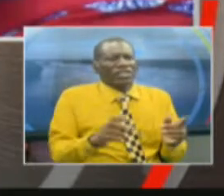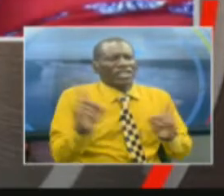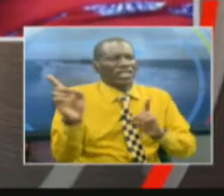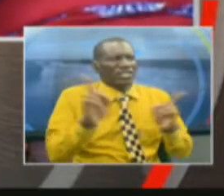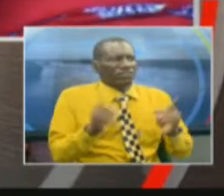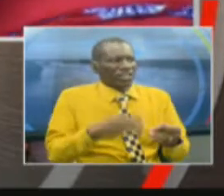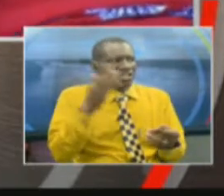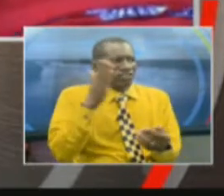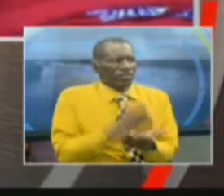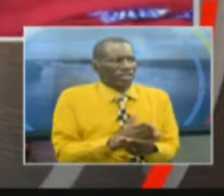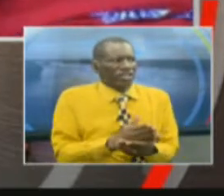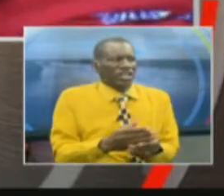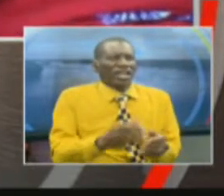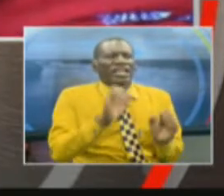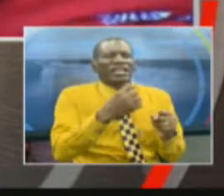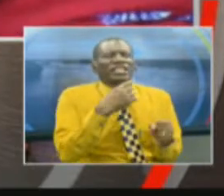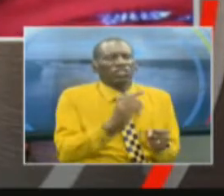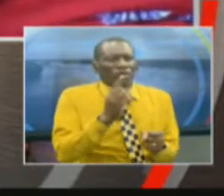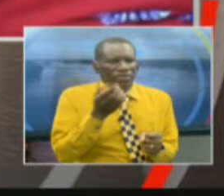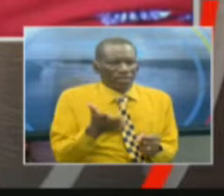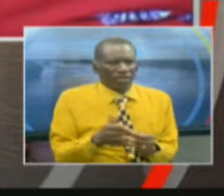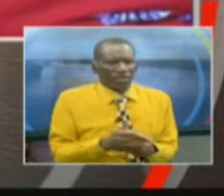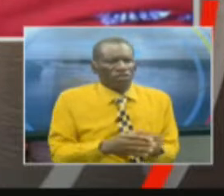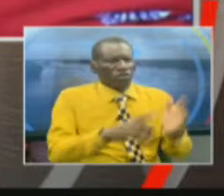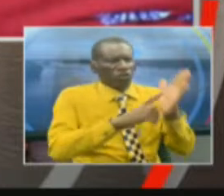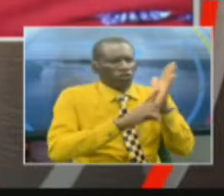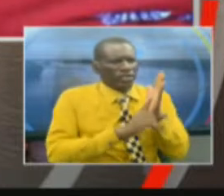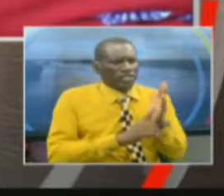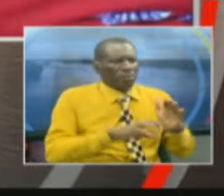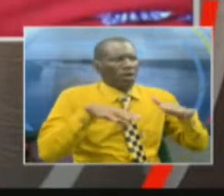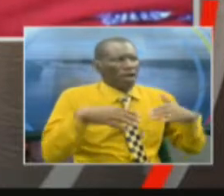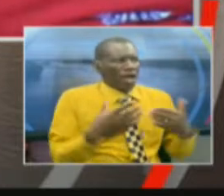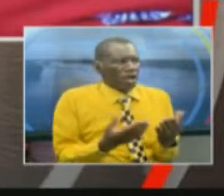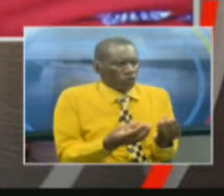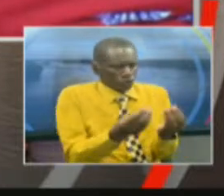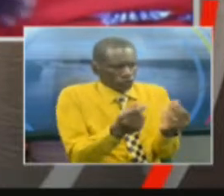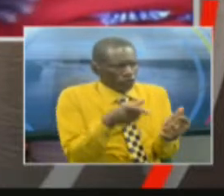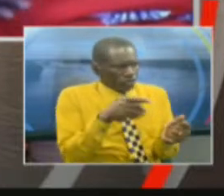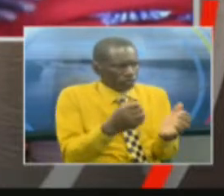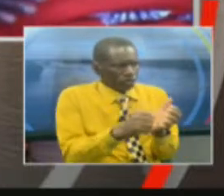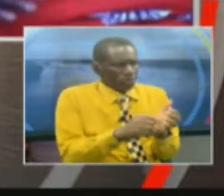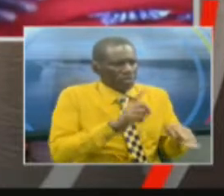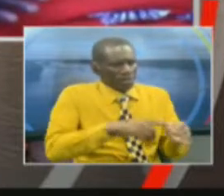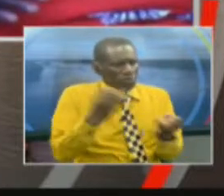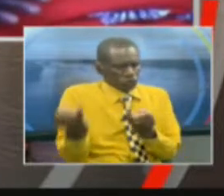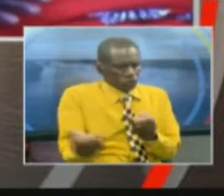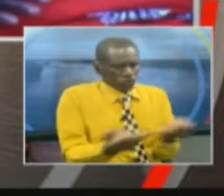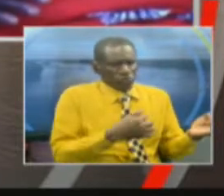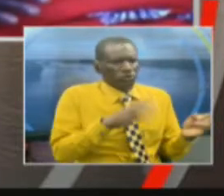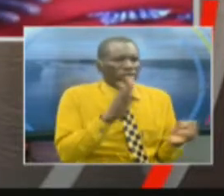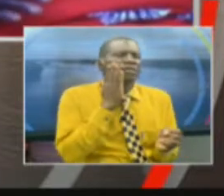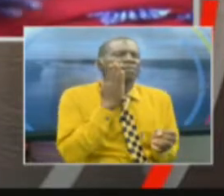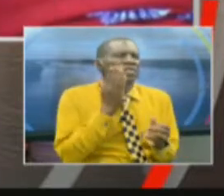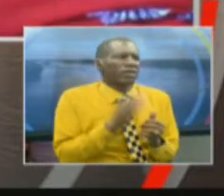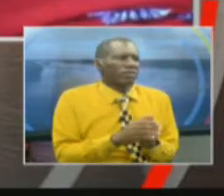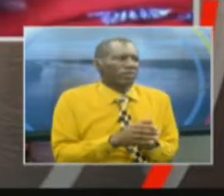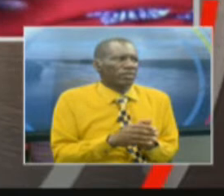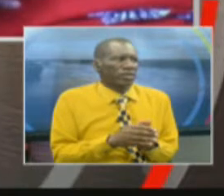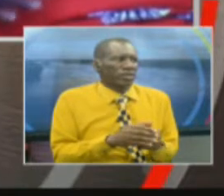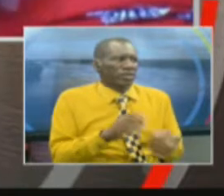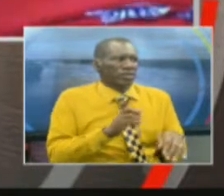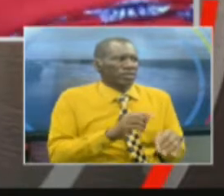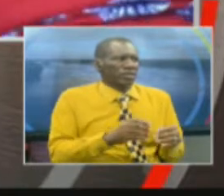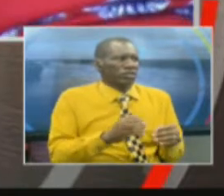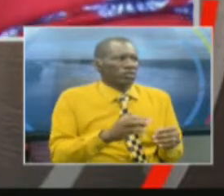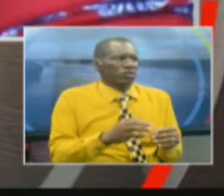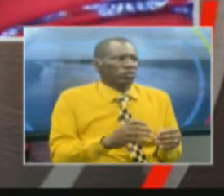In fact, let me tell you one, like how he dealt with when he was introducing me, when he had brought me. He